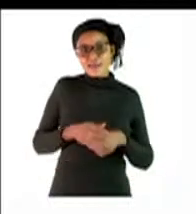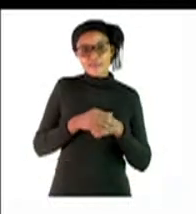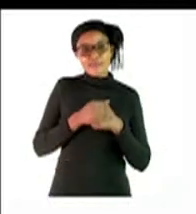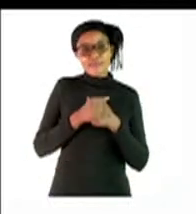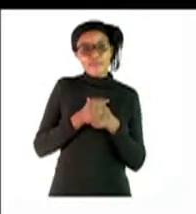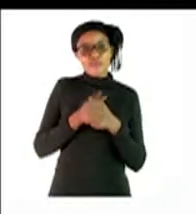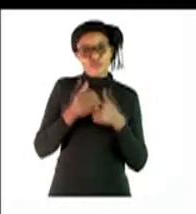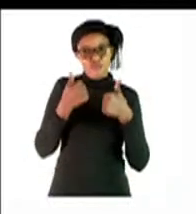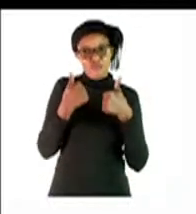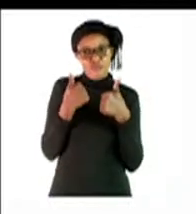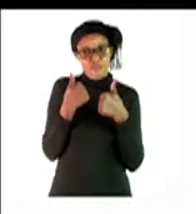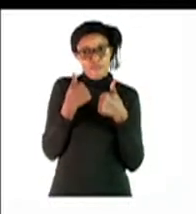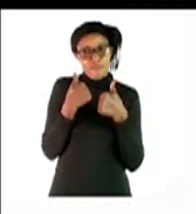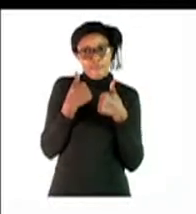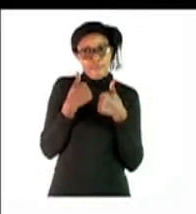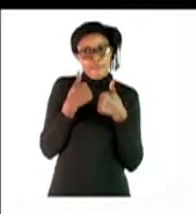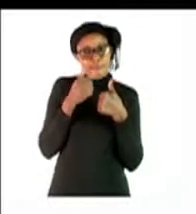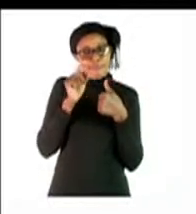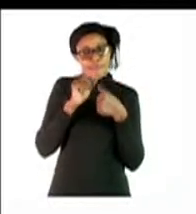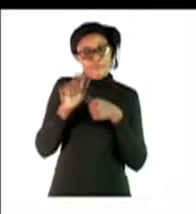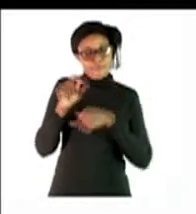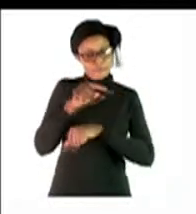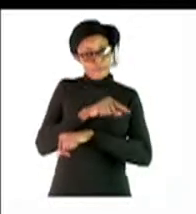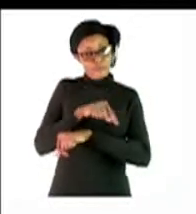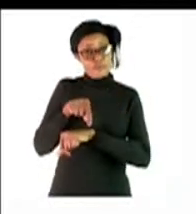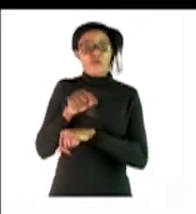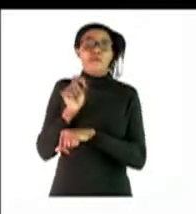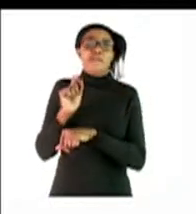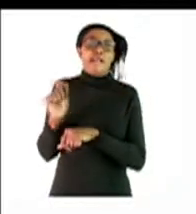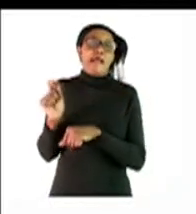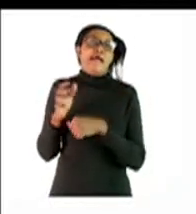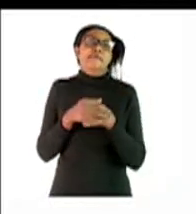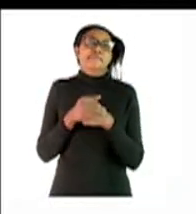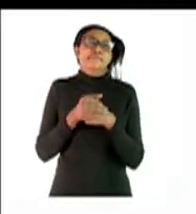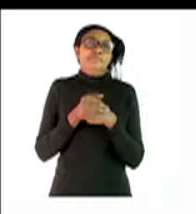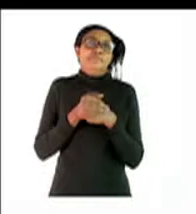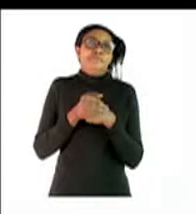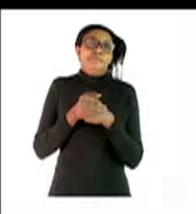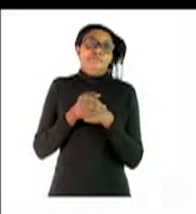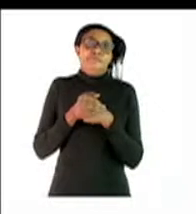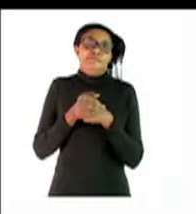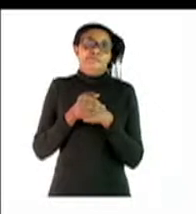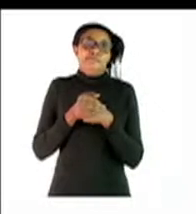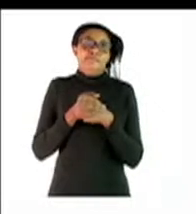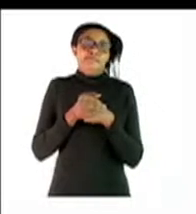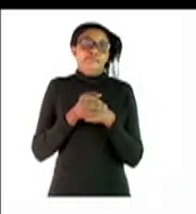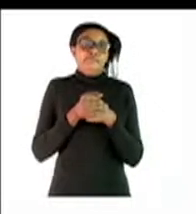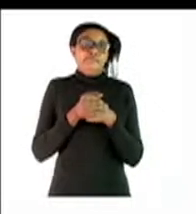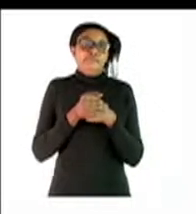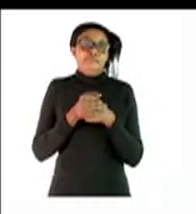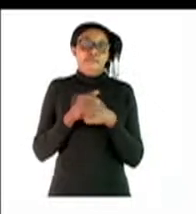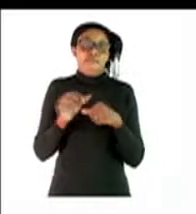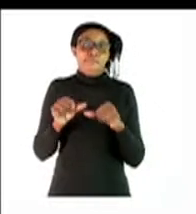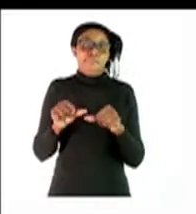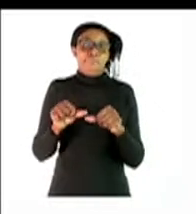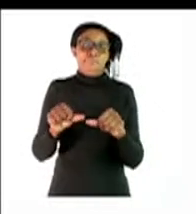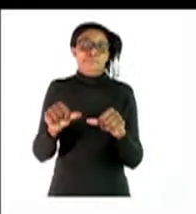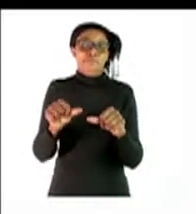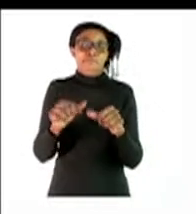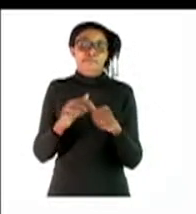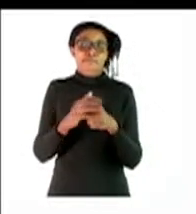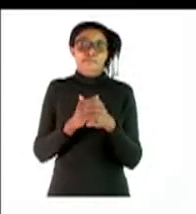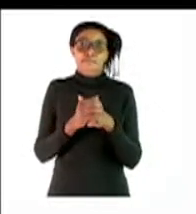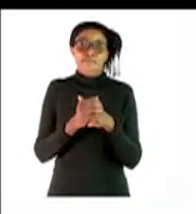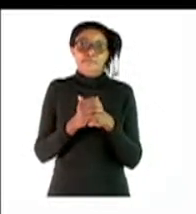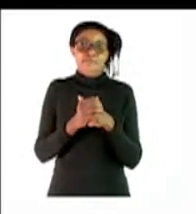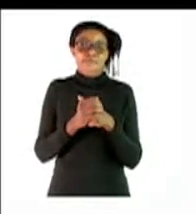A girl. Good. You fill in the correct answer on the line. Let's continue with the next